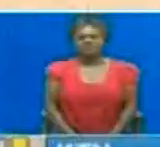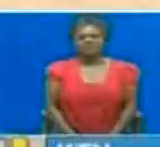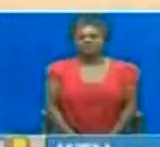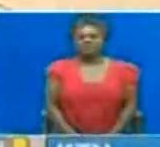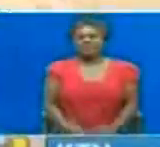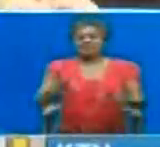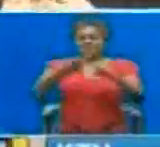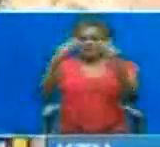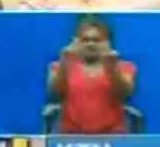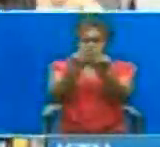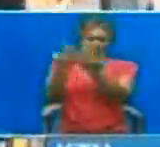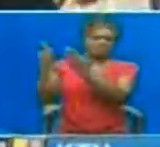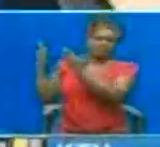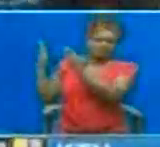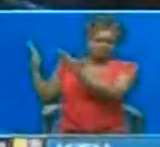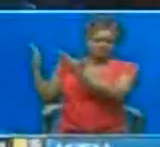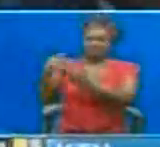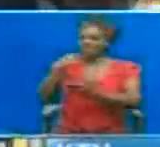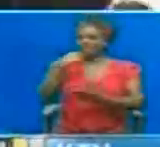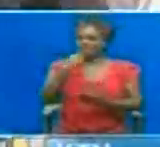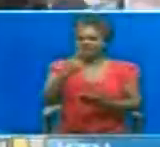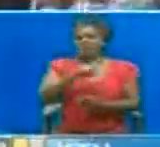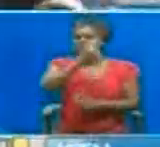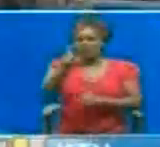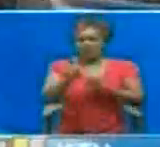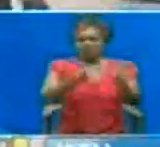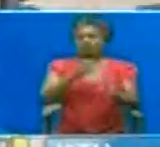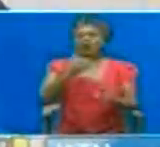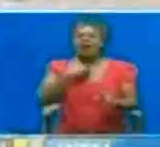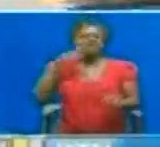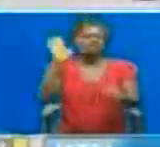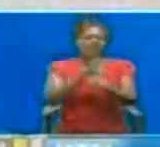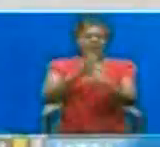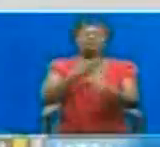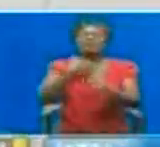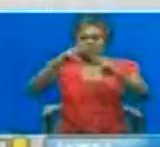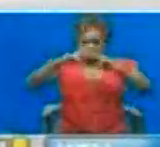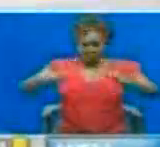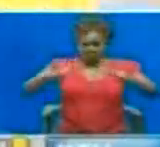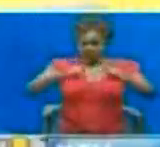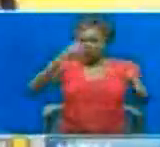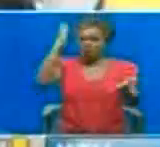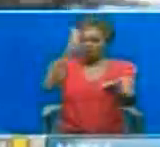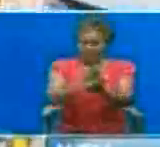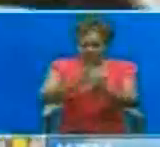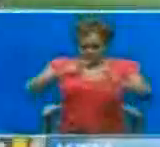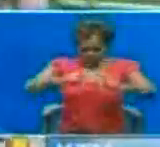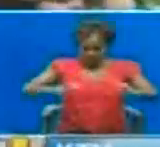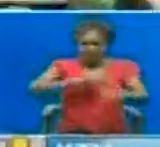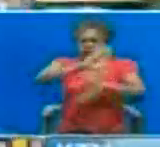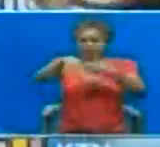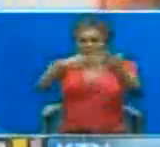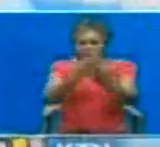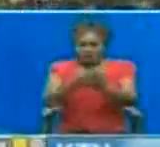It's a family in limbo seeking answers urgently. They want detectives to expedite investigations in order